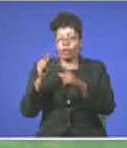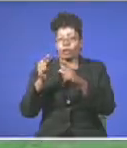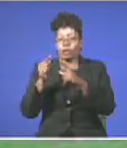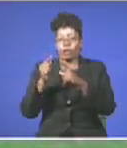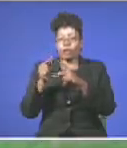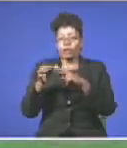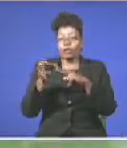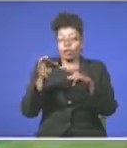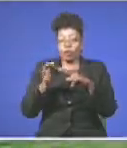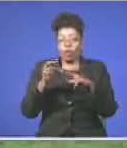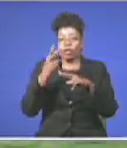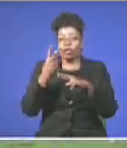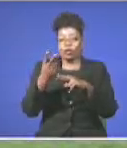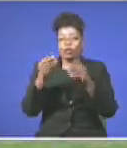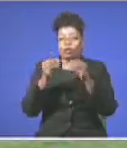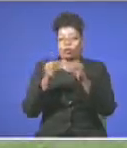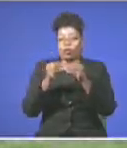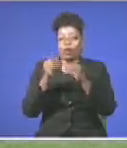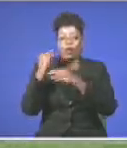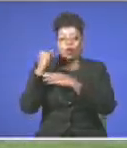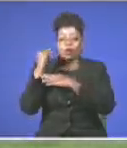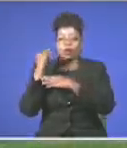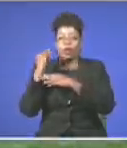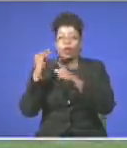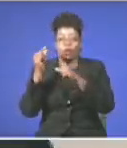to a 3-0 victory.